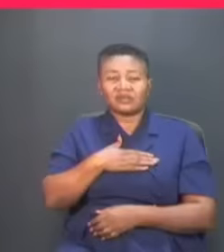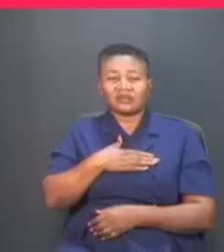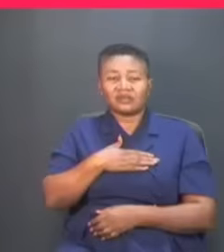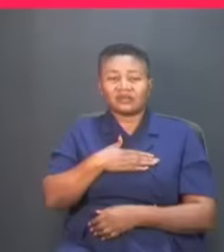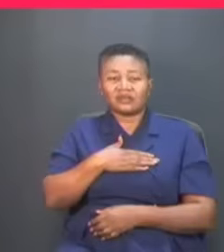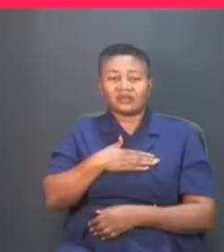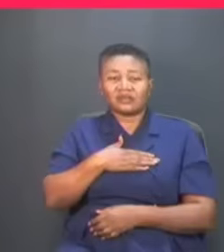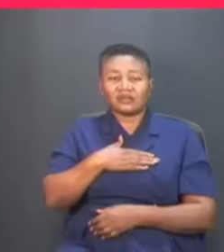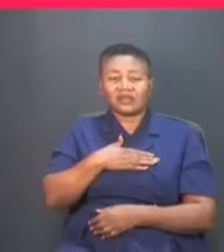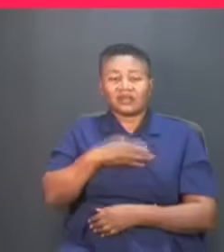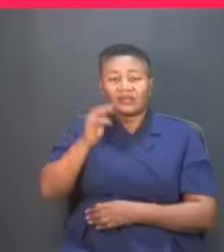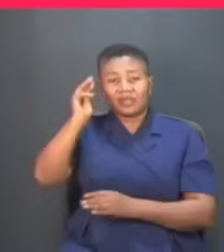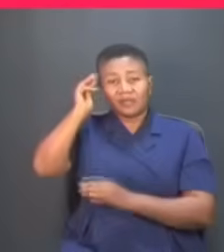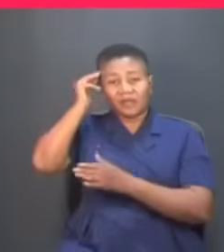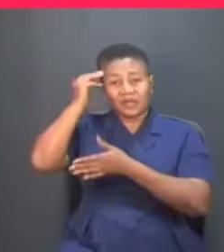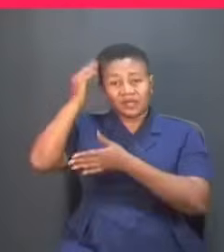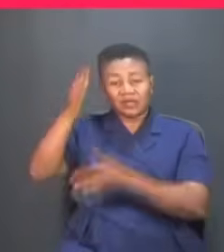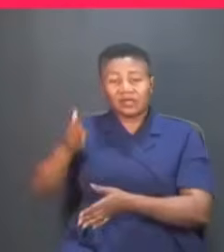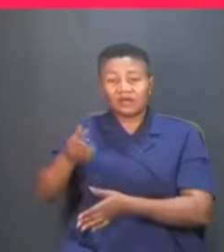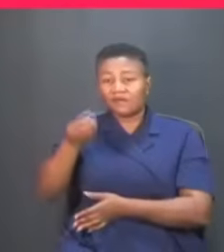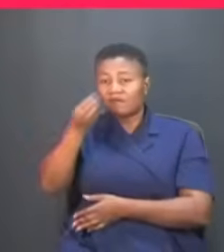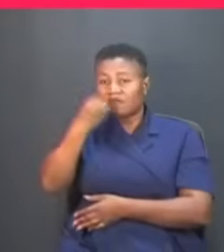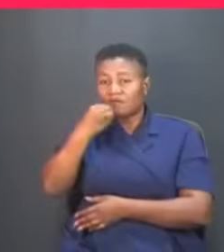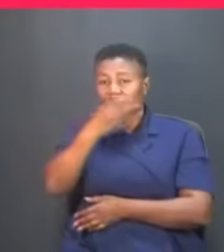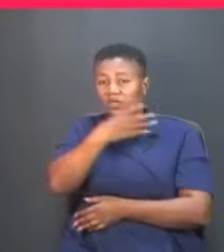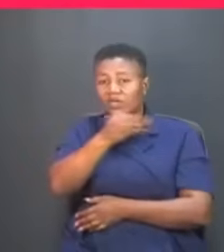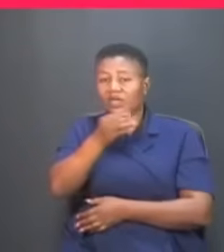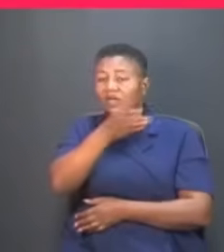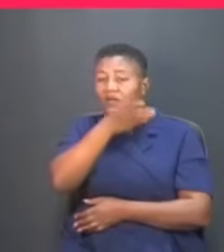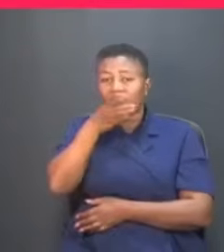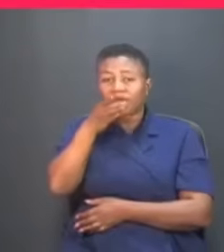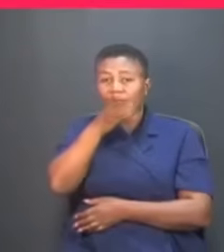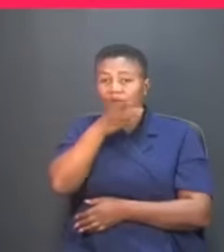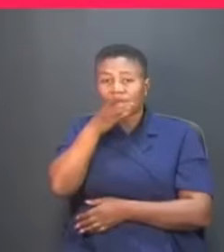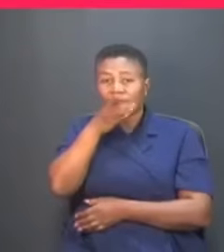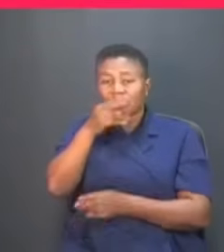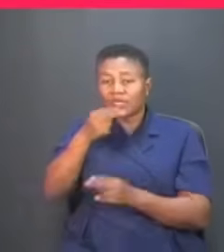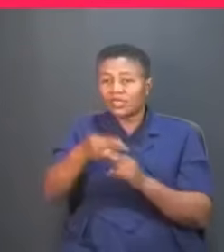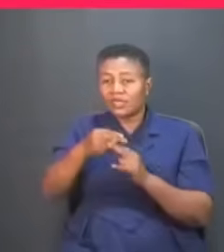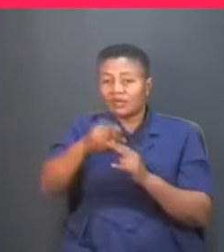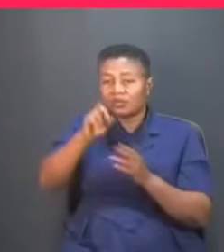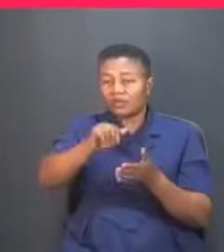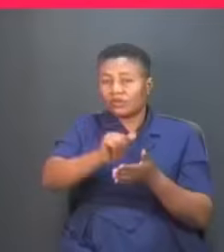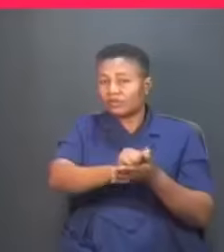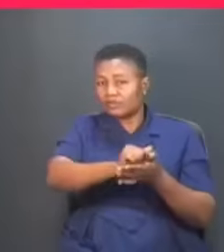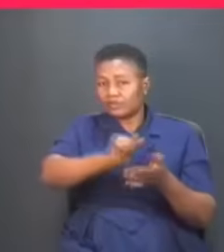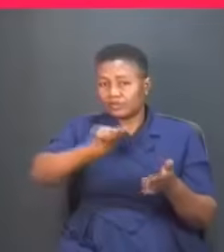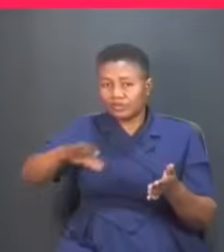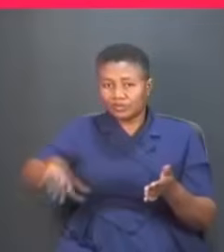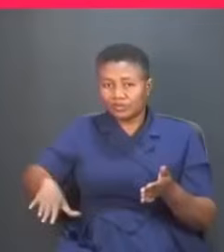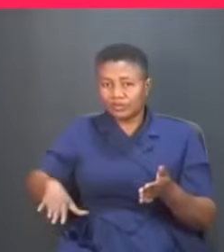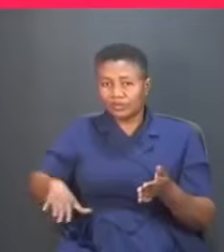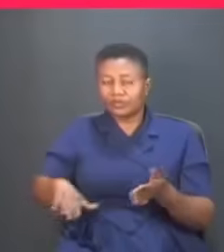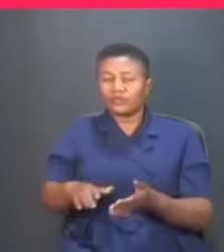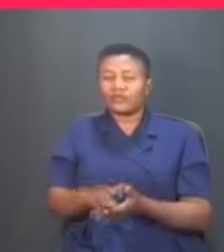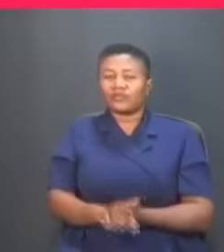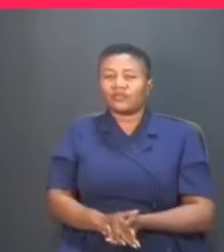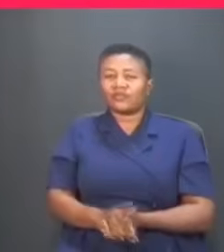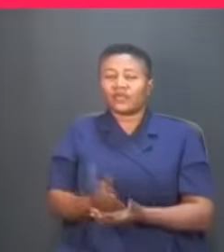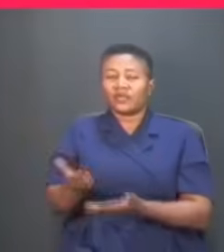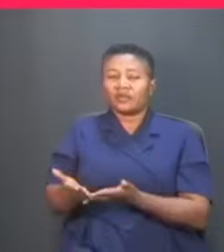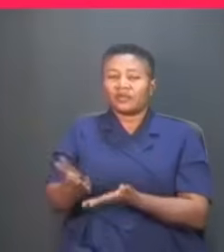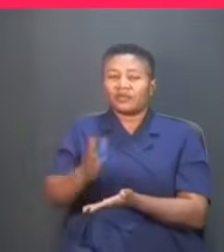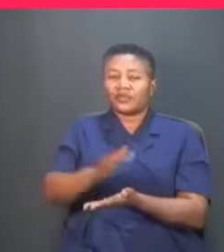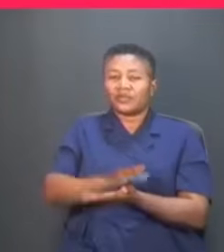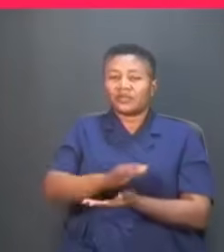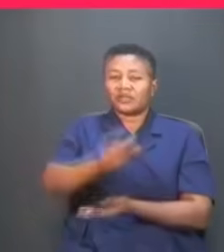Food and Agriculture out of it. Please delete that. Page